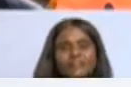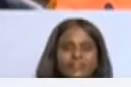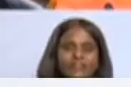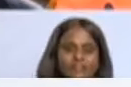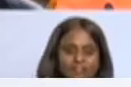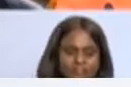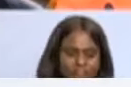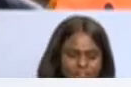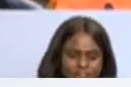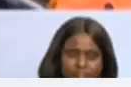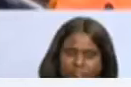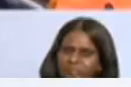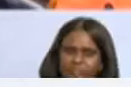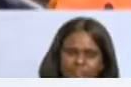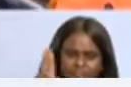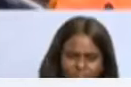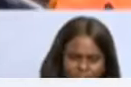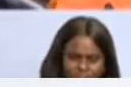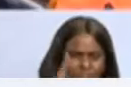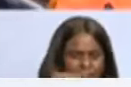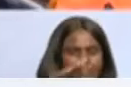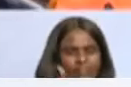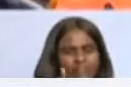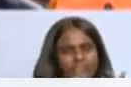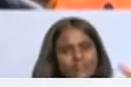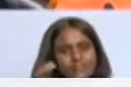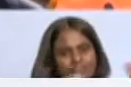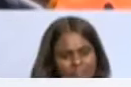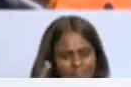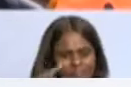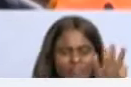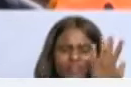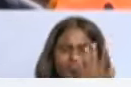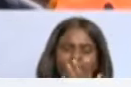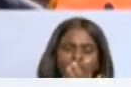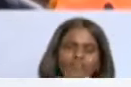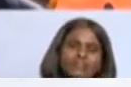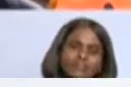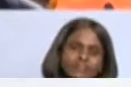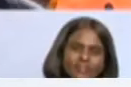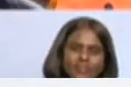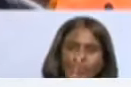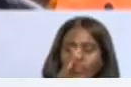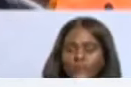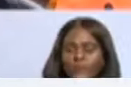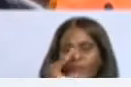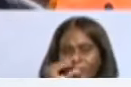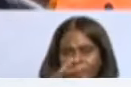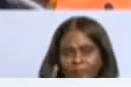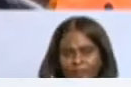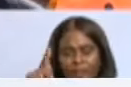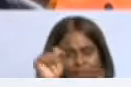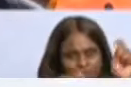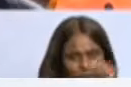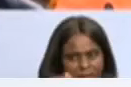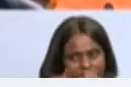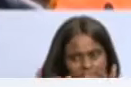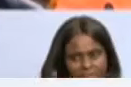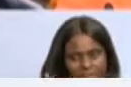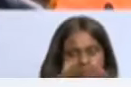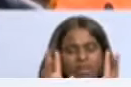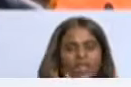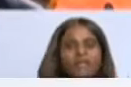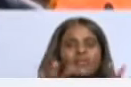lifeline use for our communities, for the development of our country. Madam Speaker, tourism remains an important